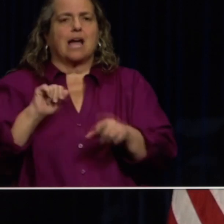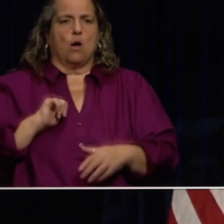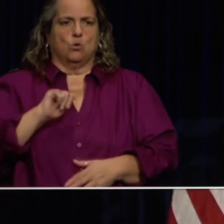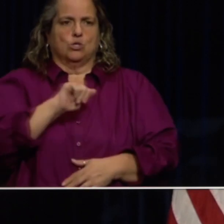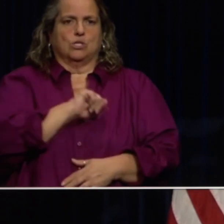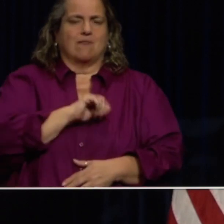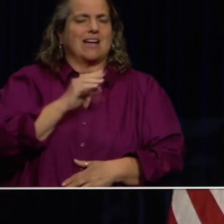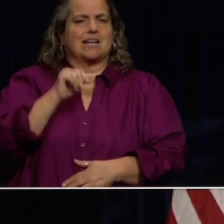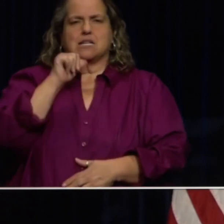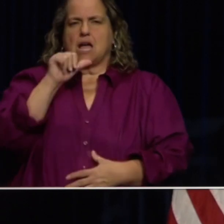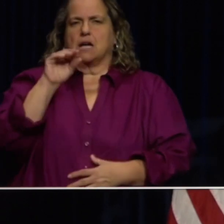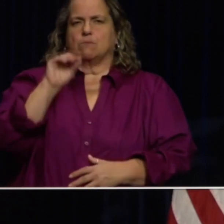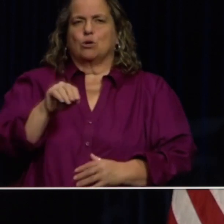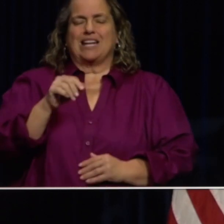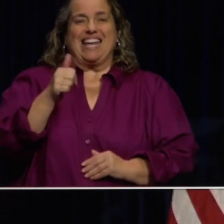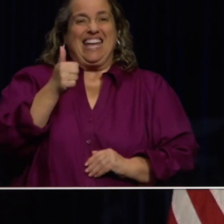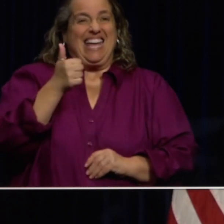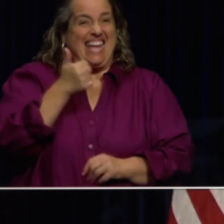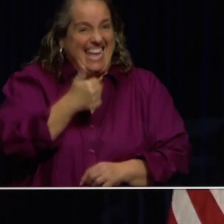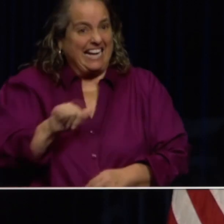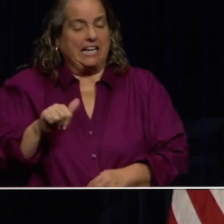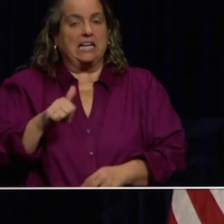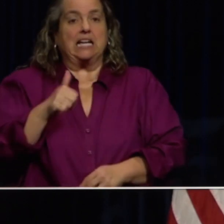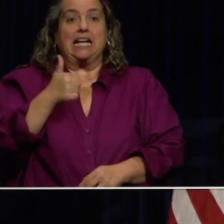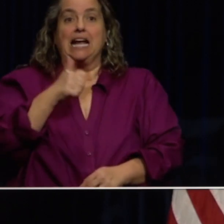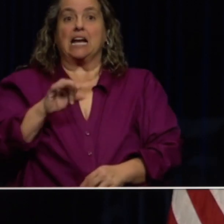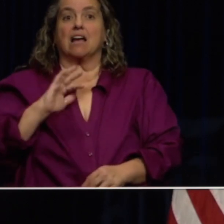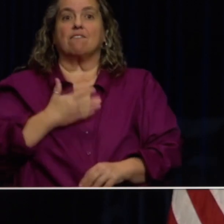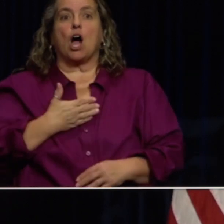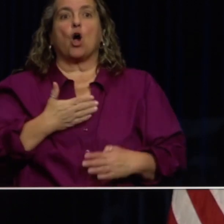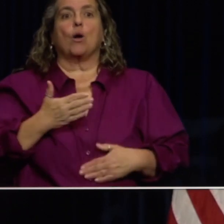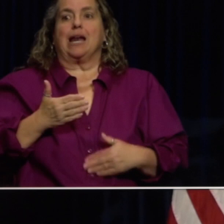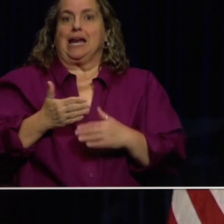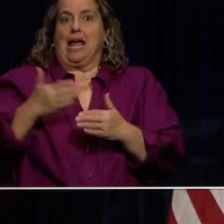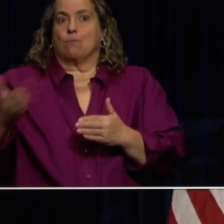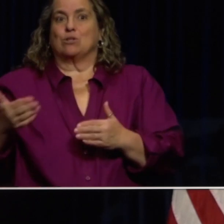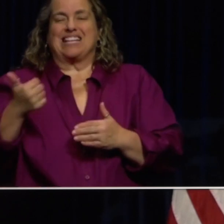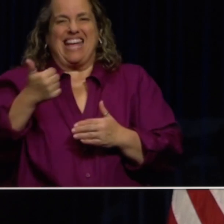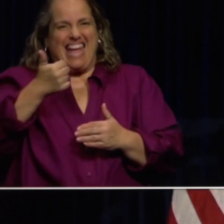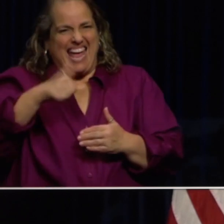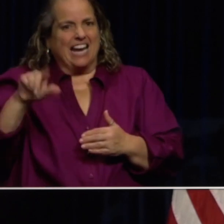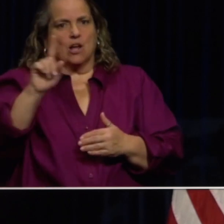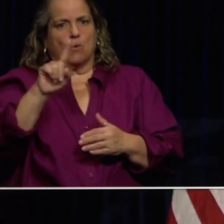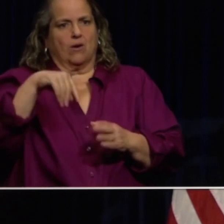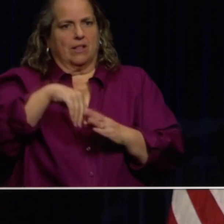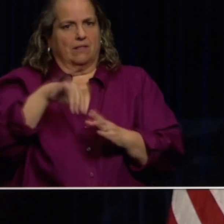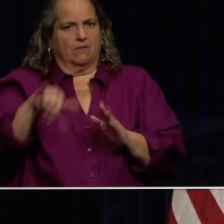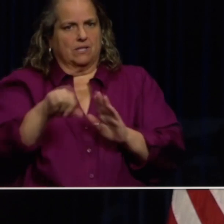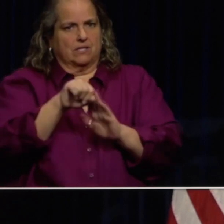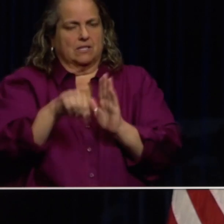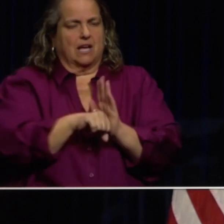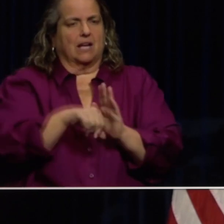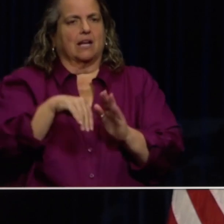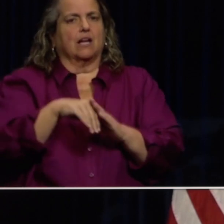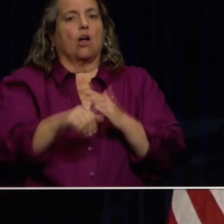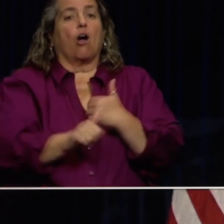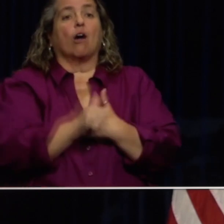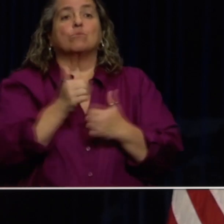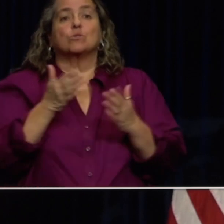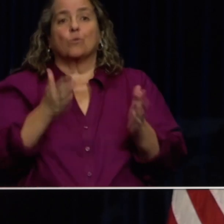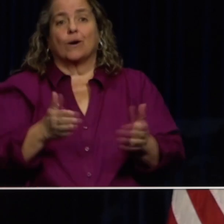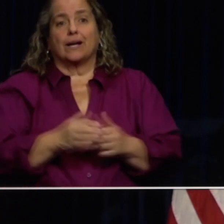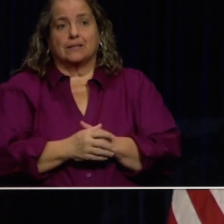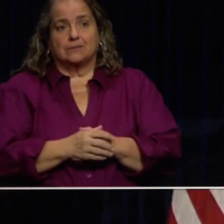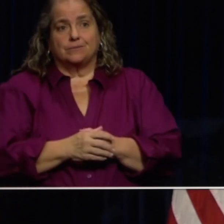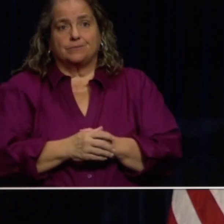who are doing the correct thing, promising to have to address the others if they continue to not do so.